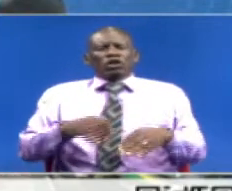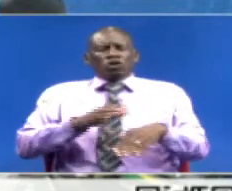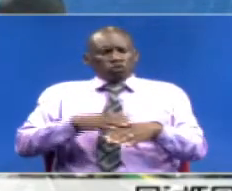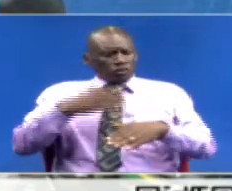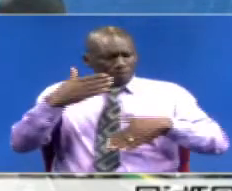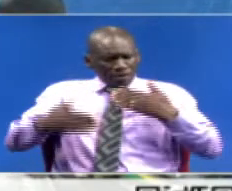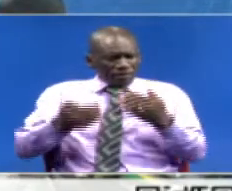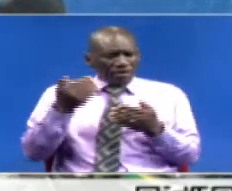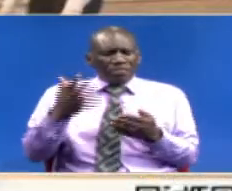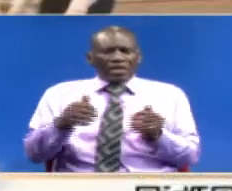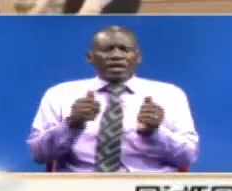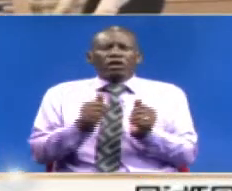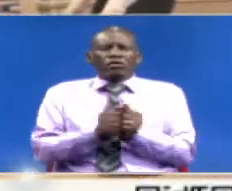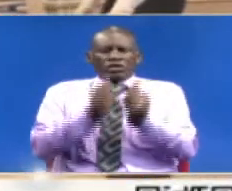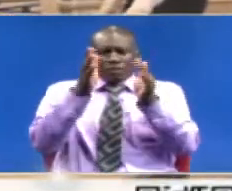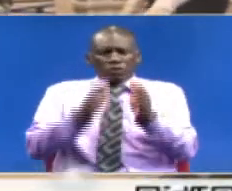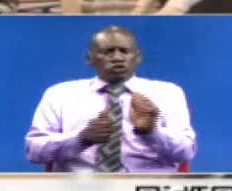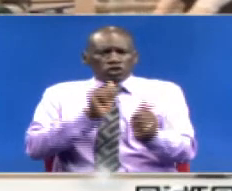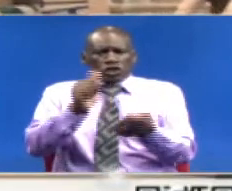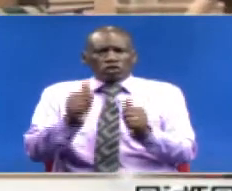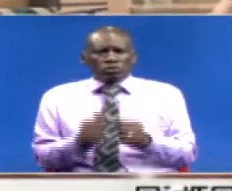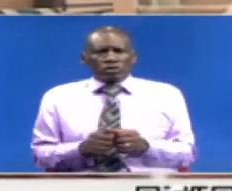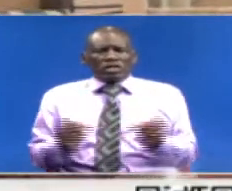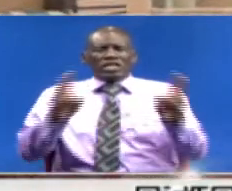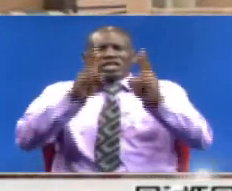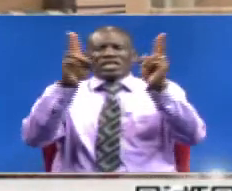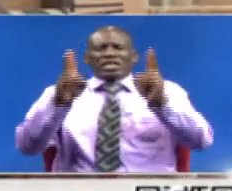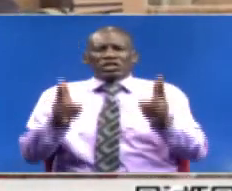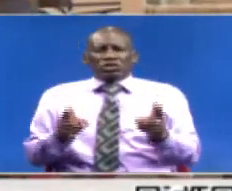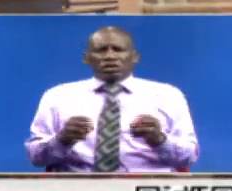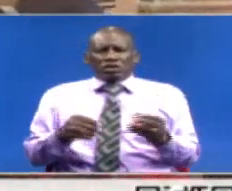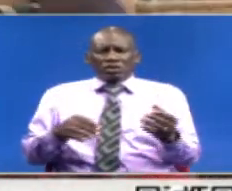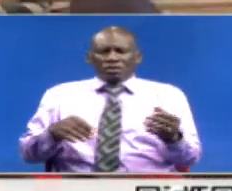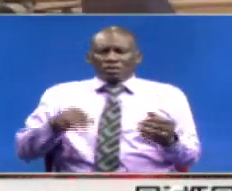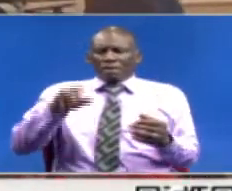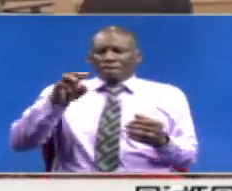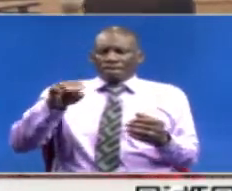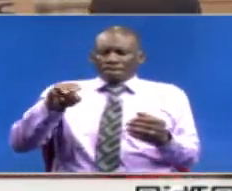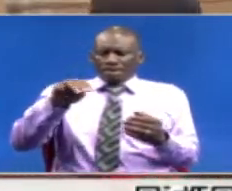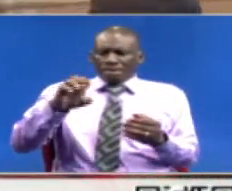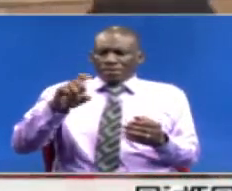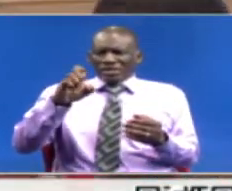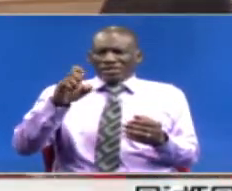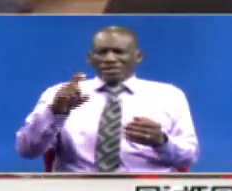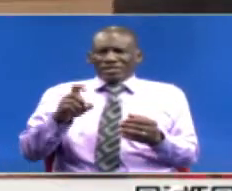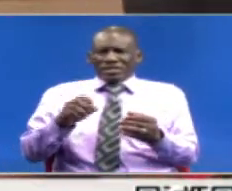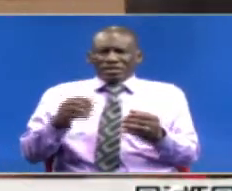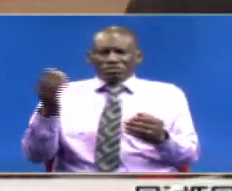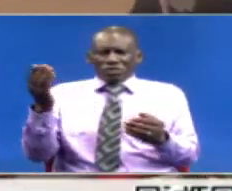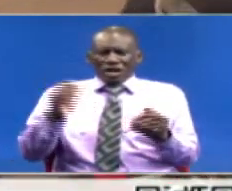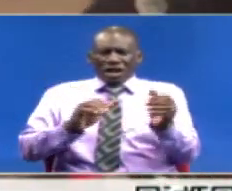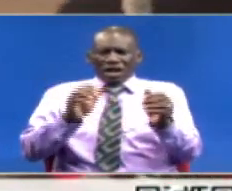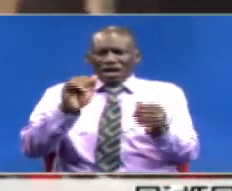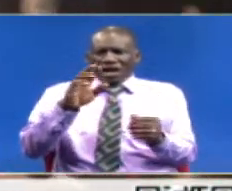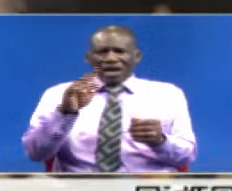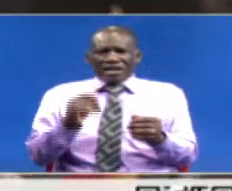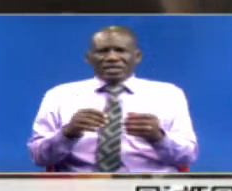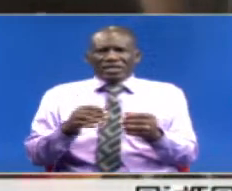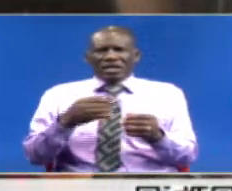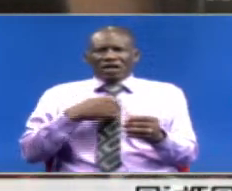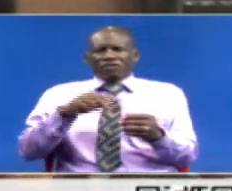mwenye ako kwa sports. Internationally, mixed martial arts is a lucrative sporting industry, with the UFC